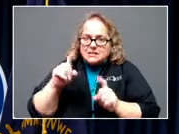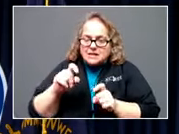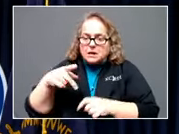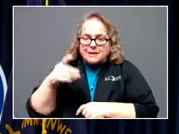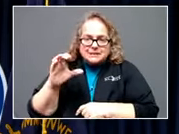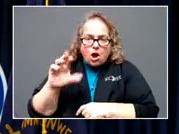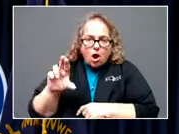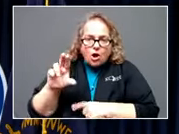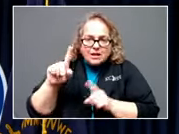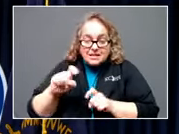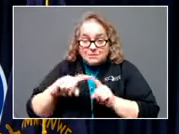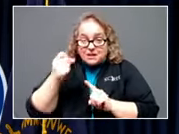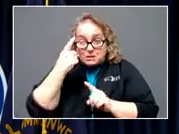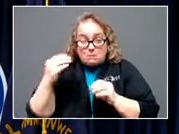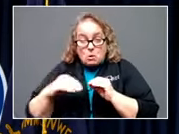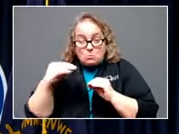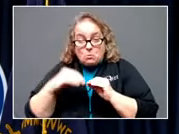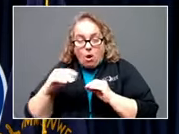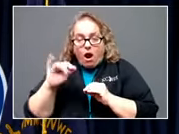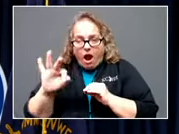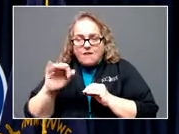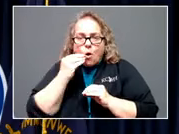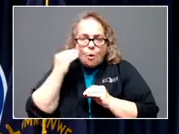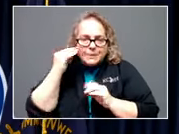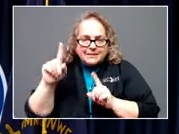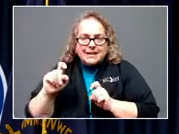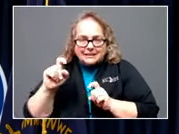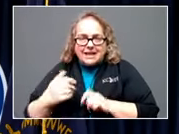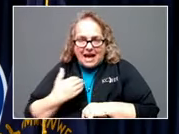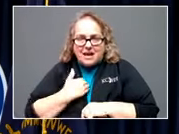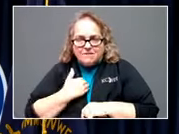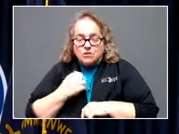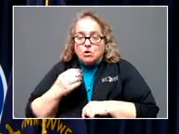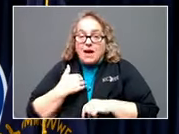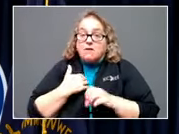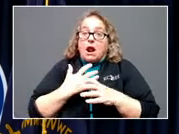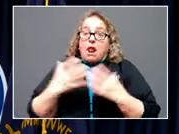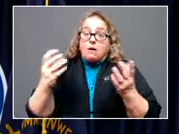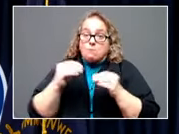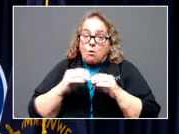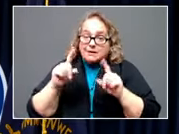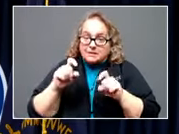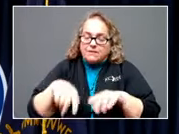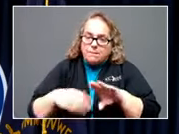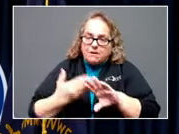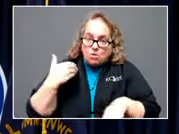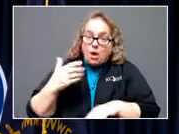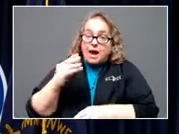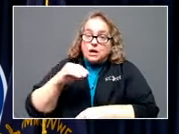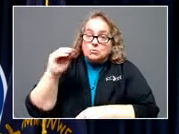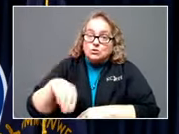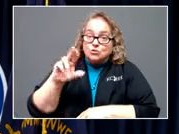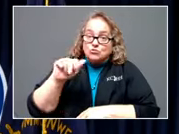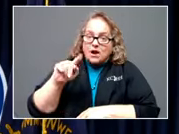more antigen tests on top of that. So we have way more testing than we did before, and we had a positivity rate lower when we were